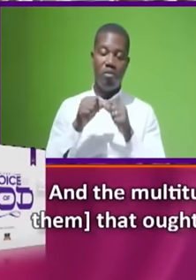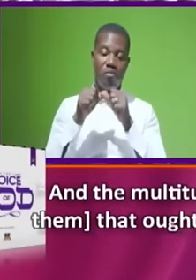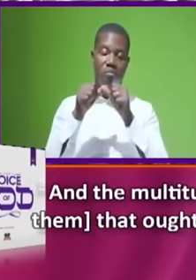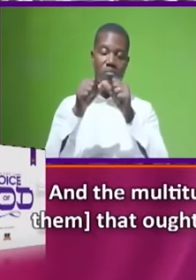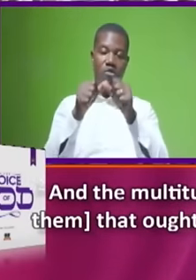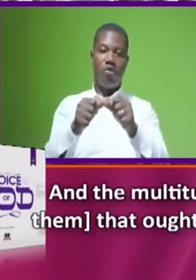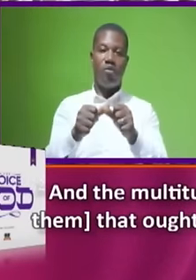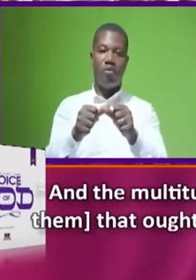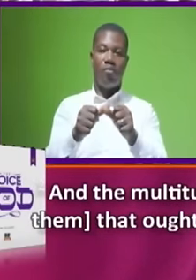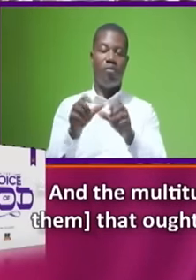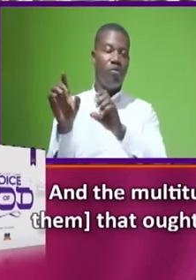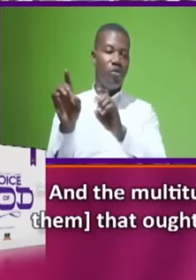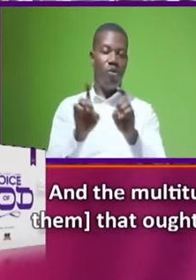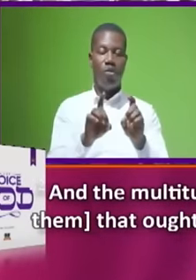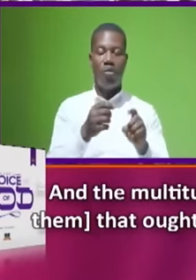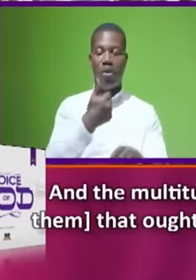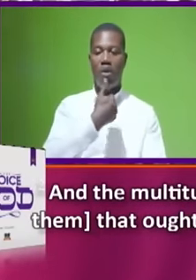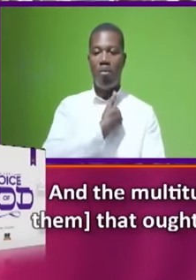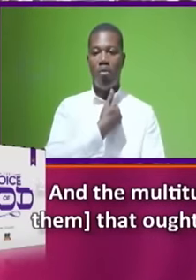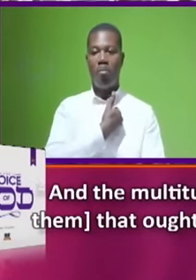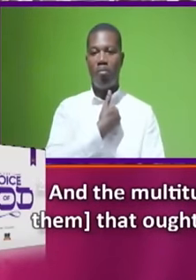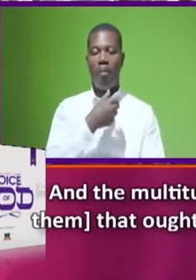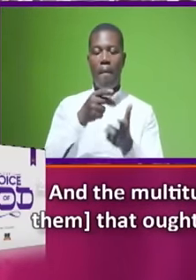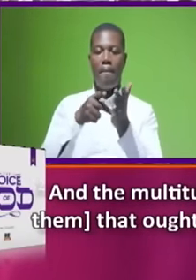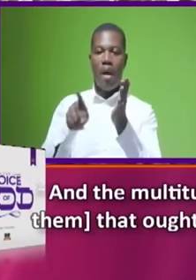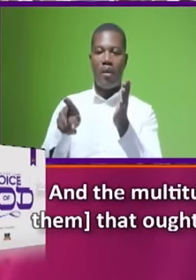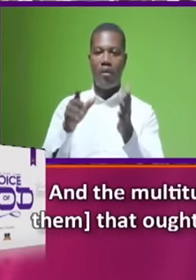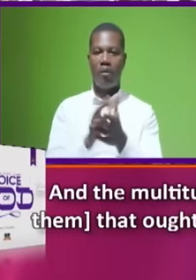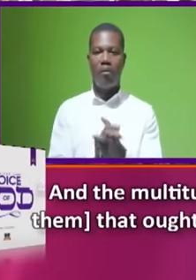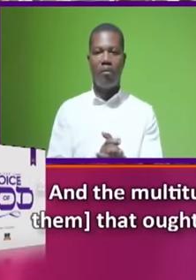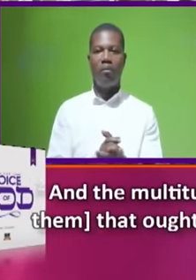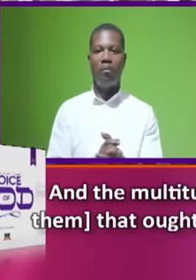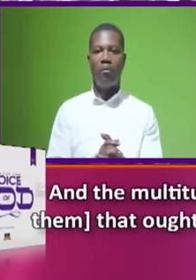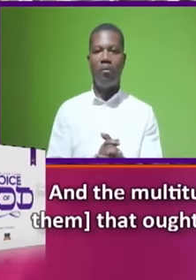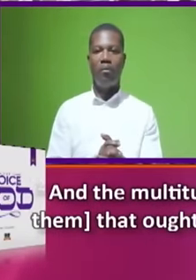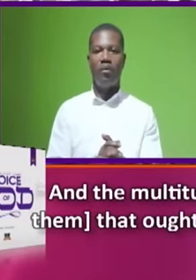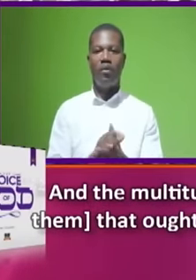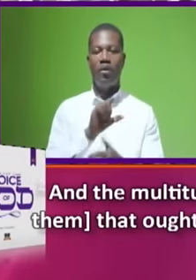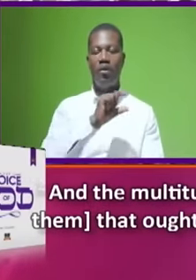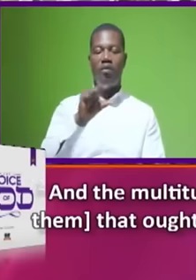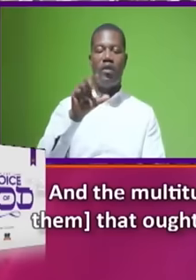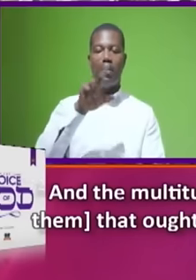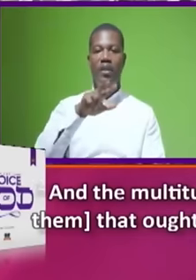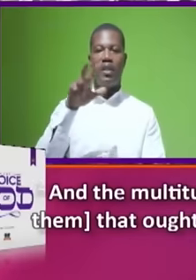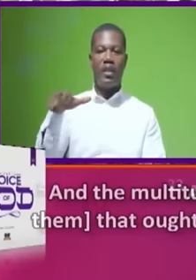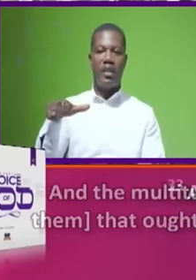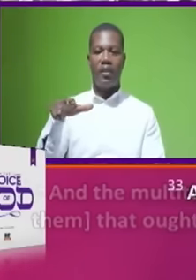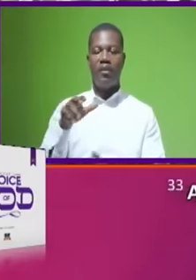Yes. I am doing my portion. Yes.